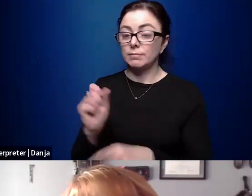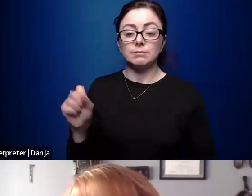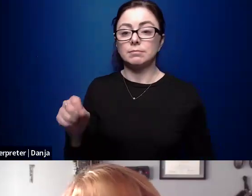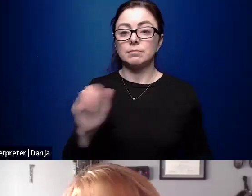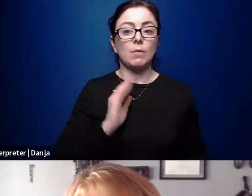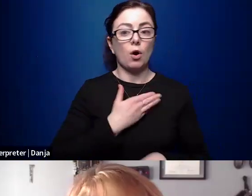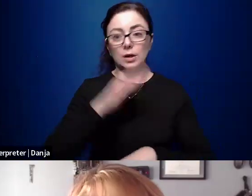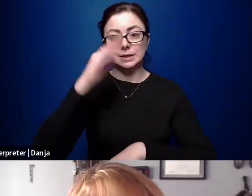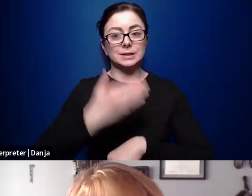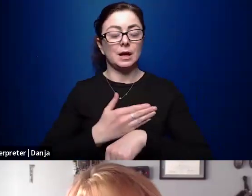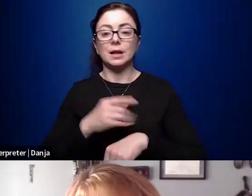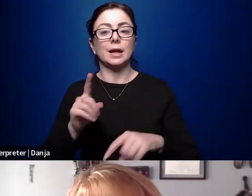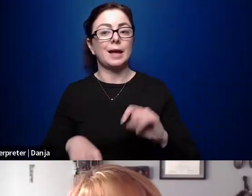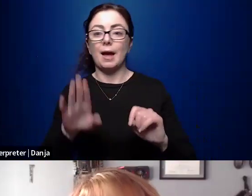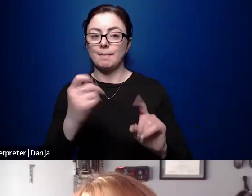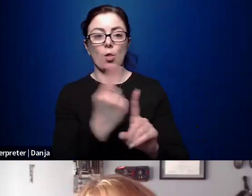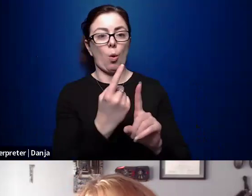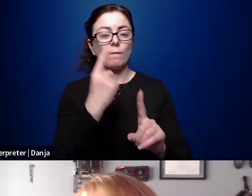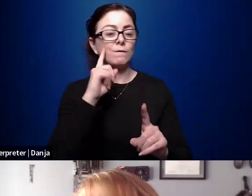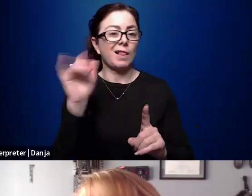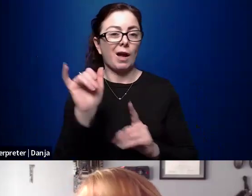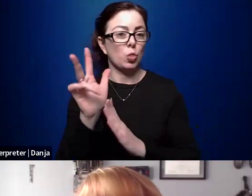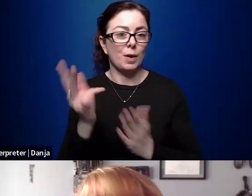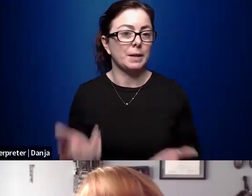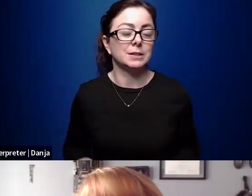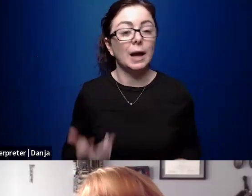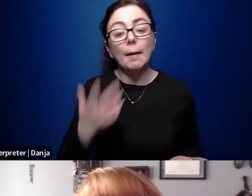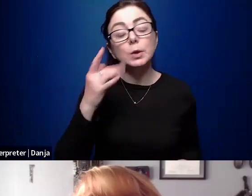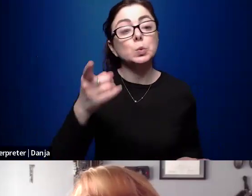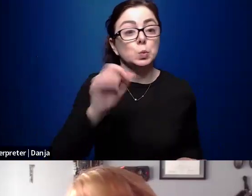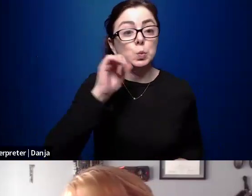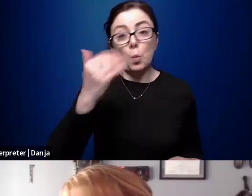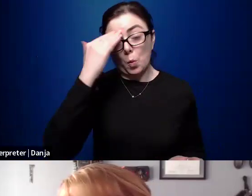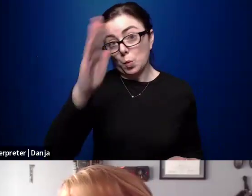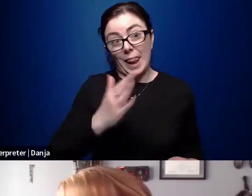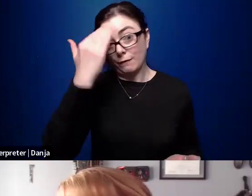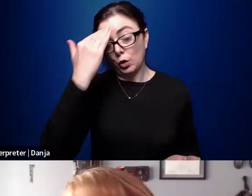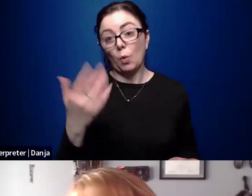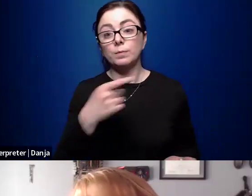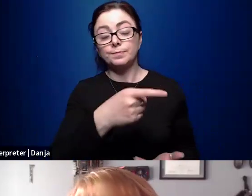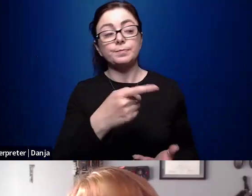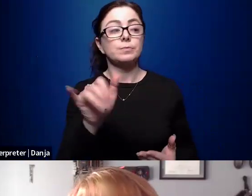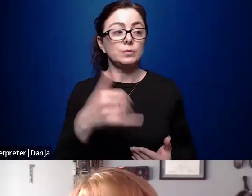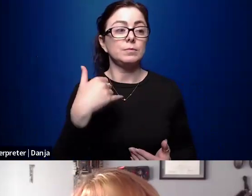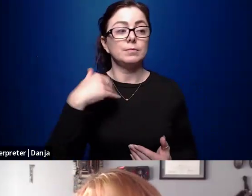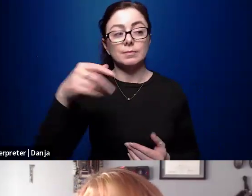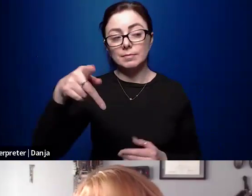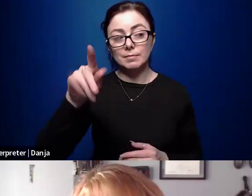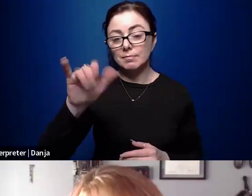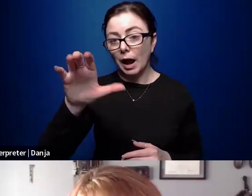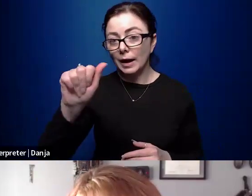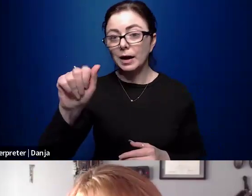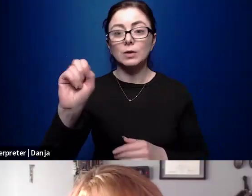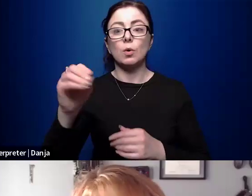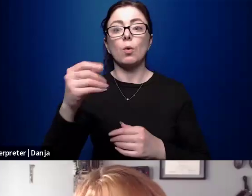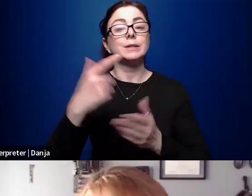son can't be alone for even like 3 minutes at a time. You just don't know. Like, at any point, he has pica as well. So at any point he could be like eating